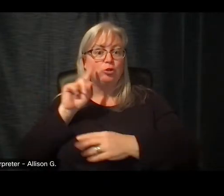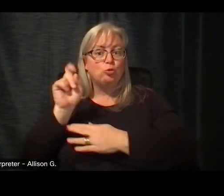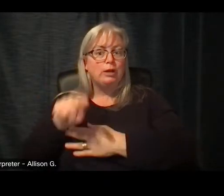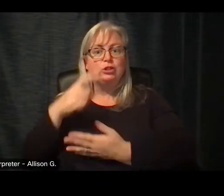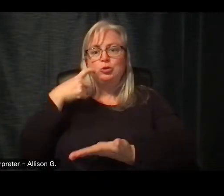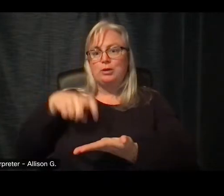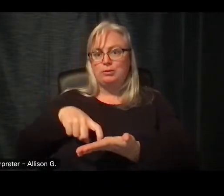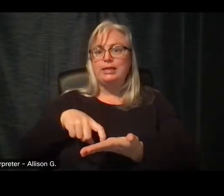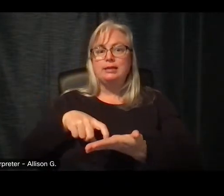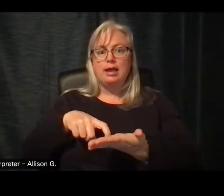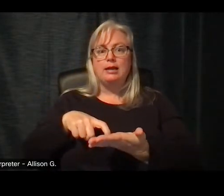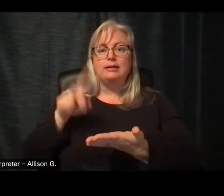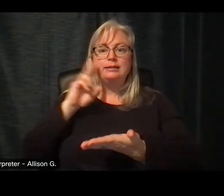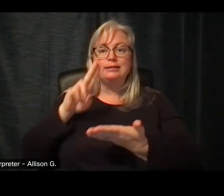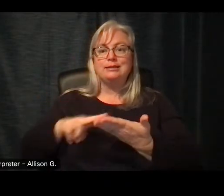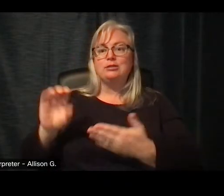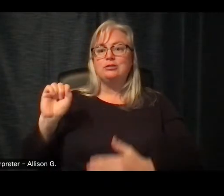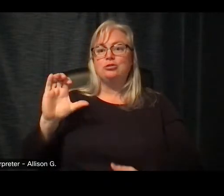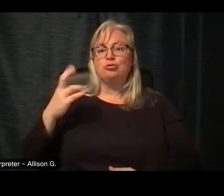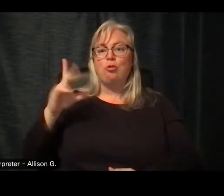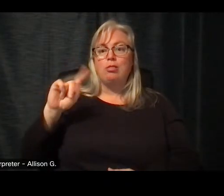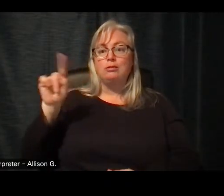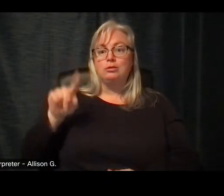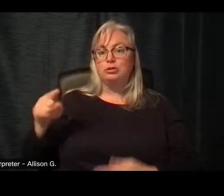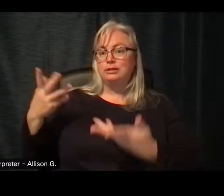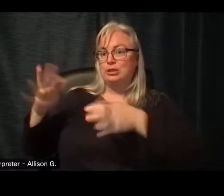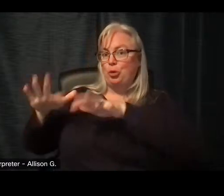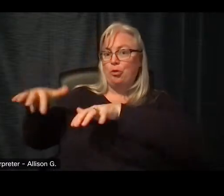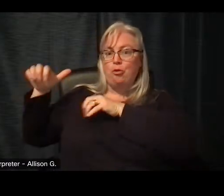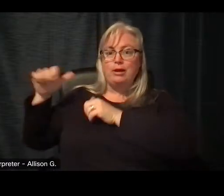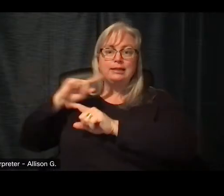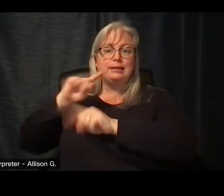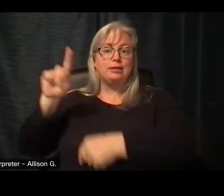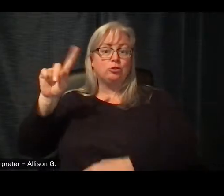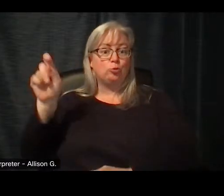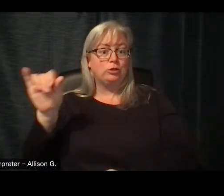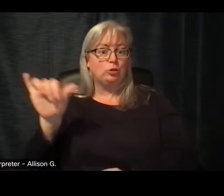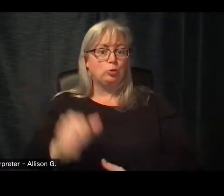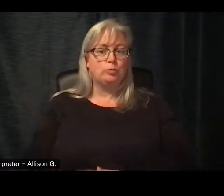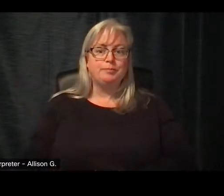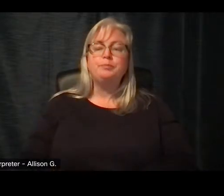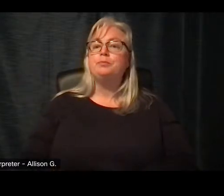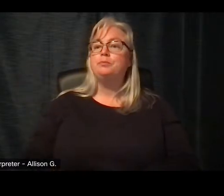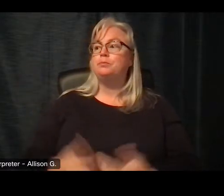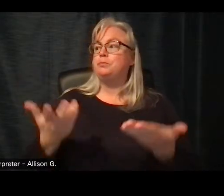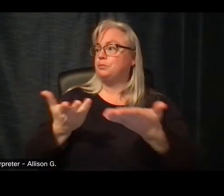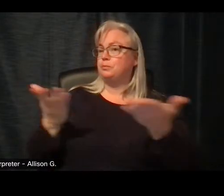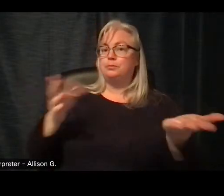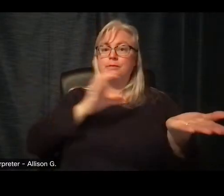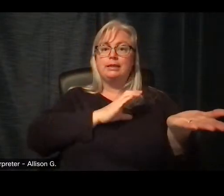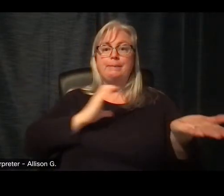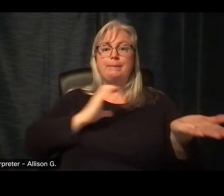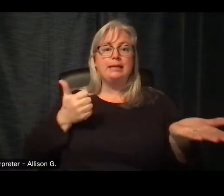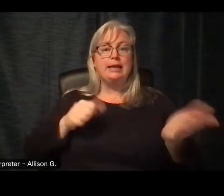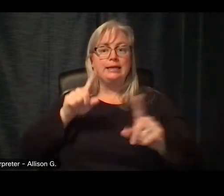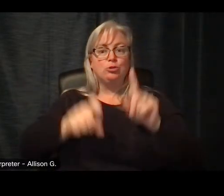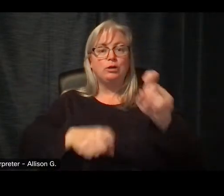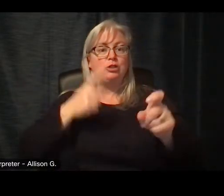that Secretary Schultz is with us in the audience and can field questions as well. Committee, any questions